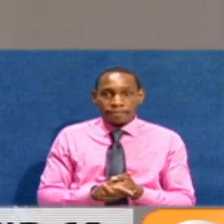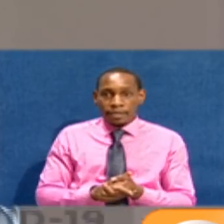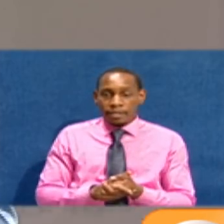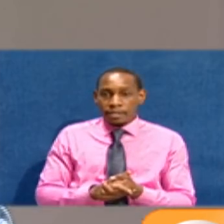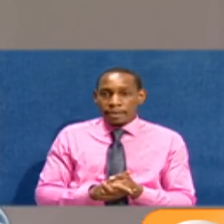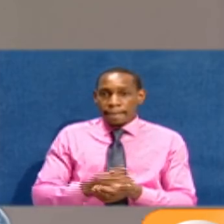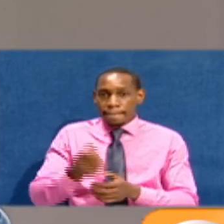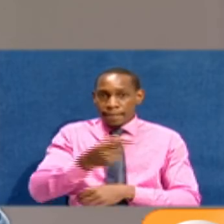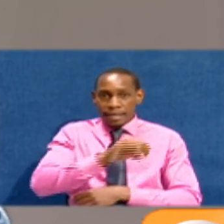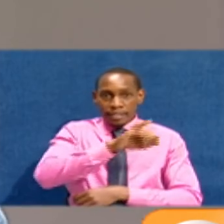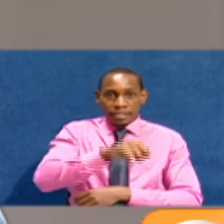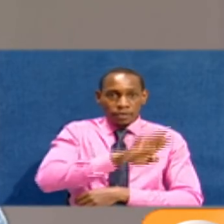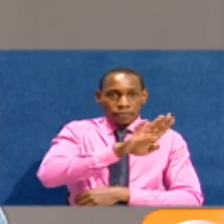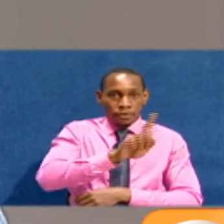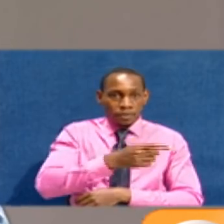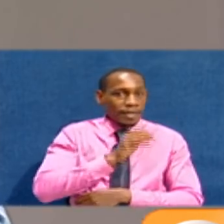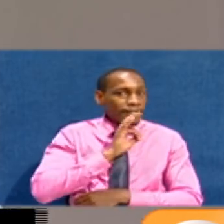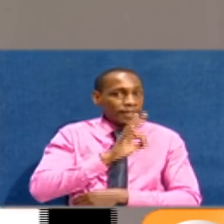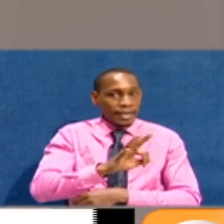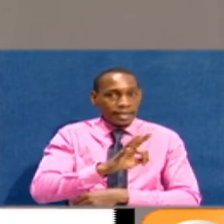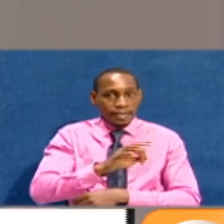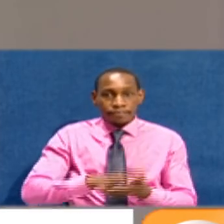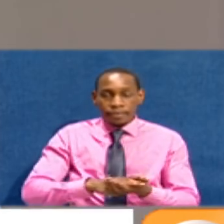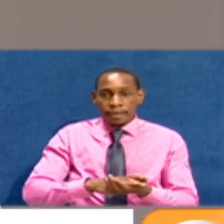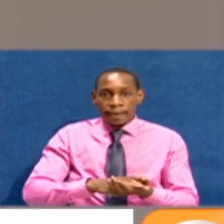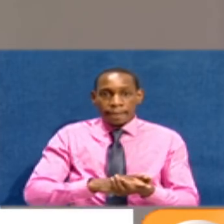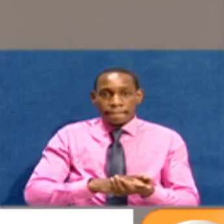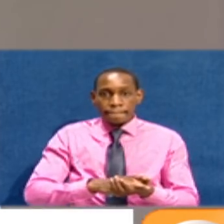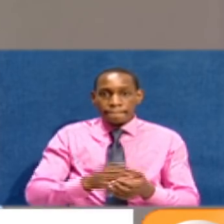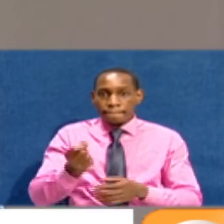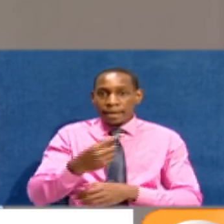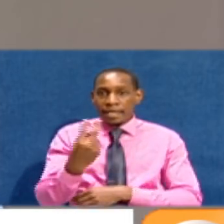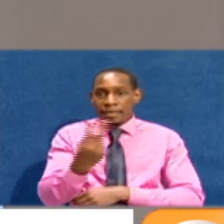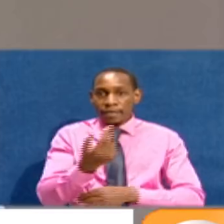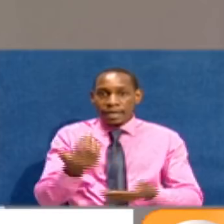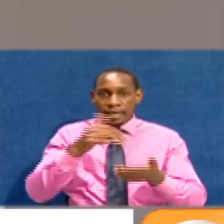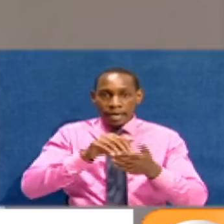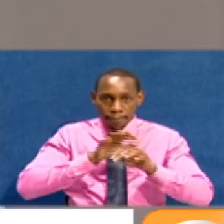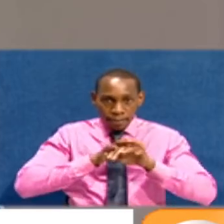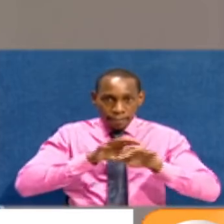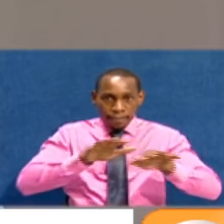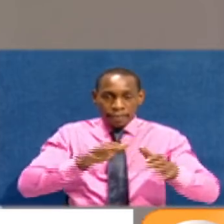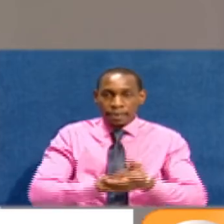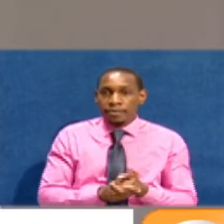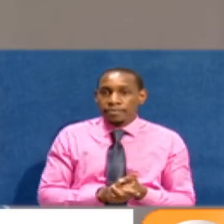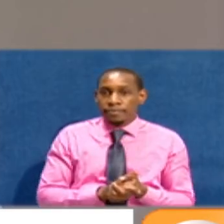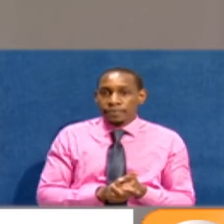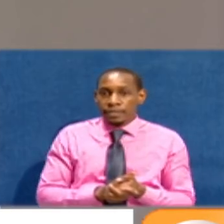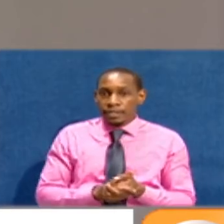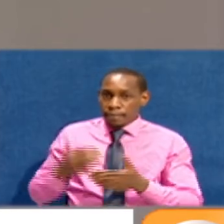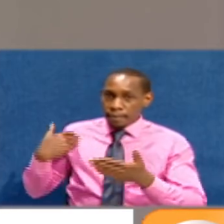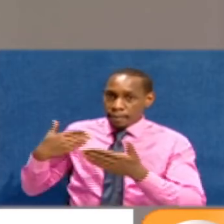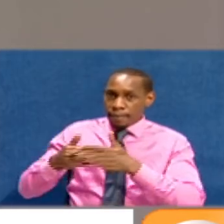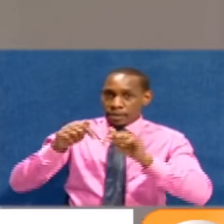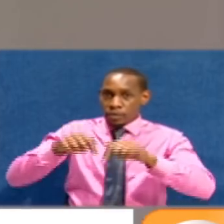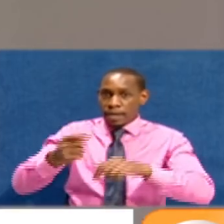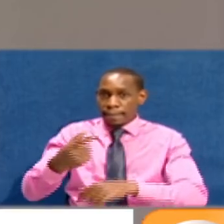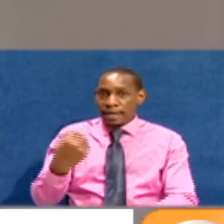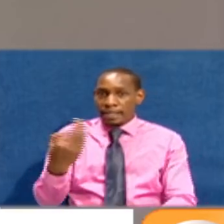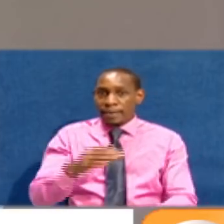December slightly. January had 4,300, one of the lowest months. February it started climbing again, 5,200, and up to